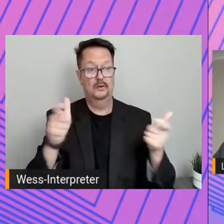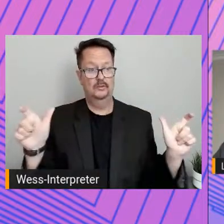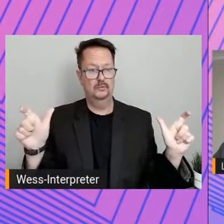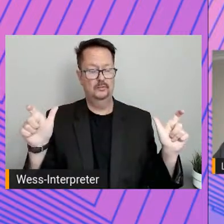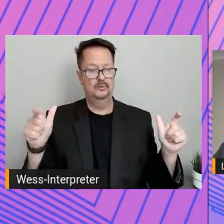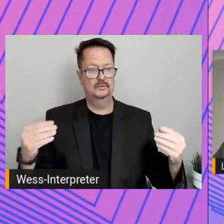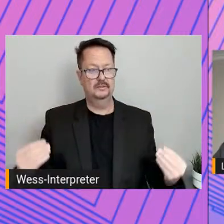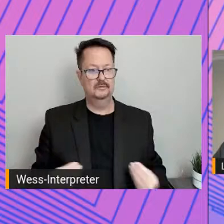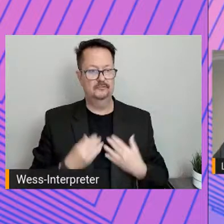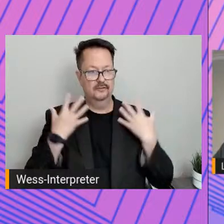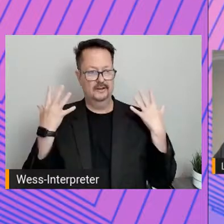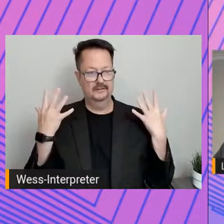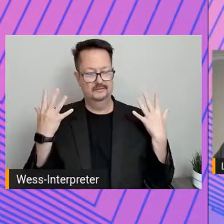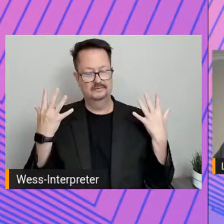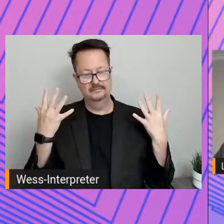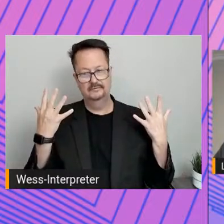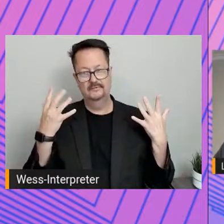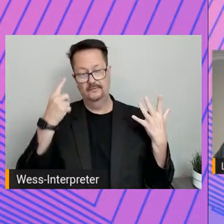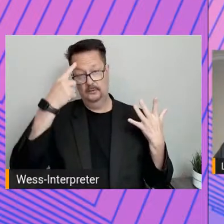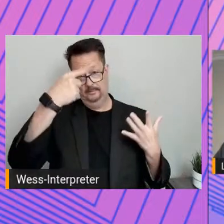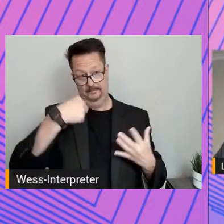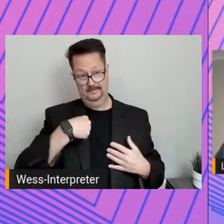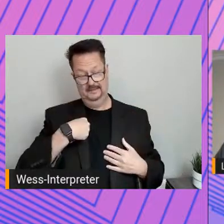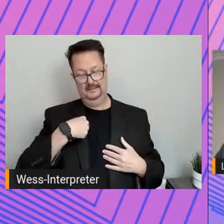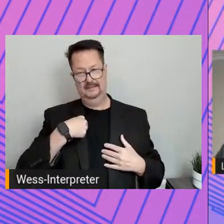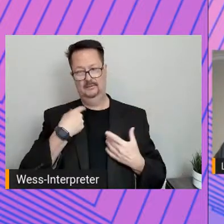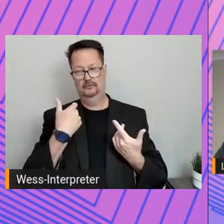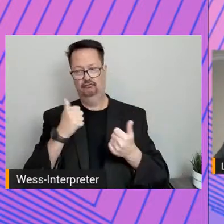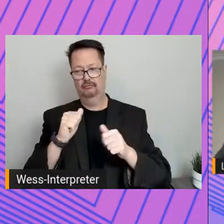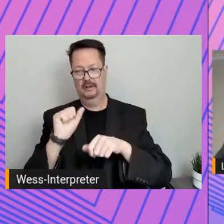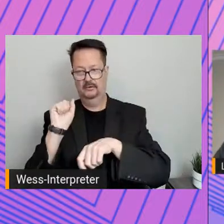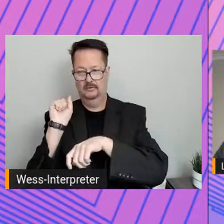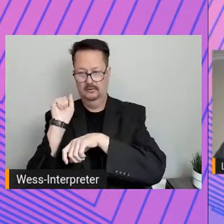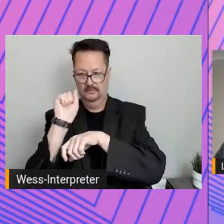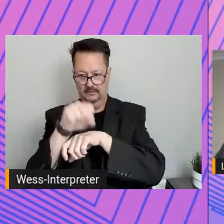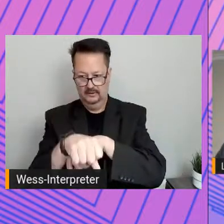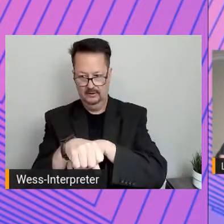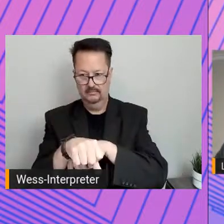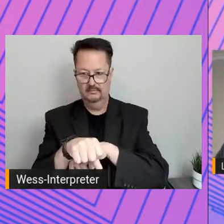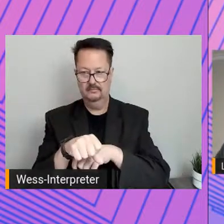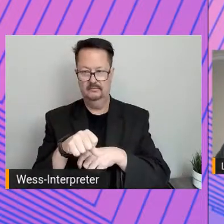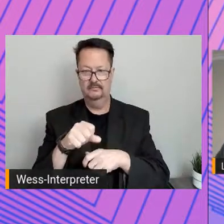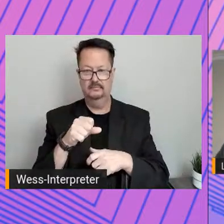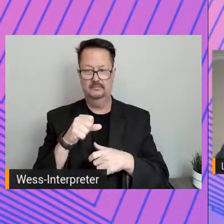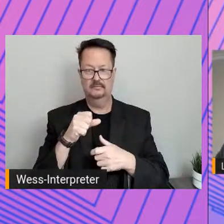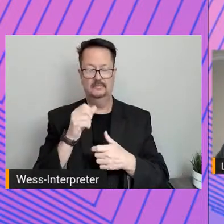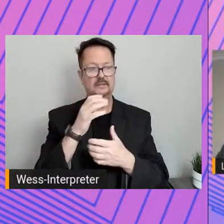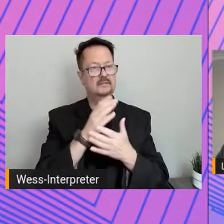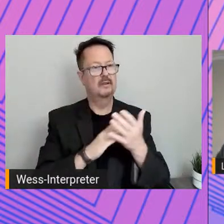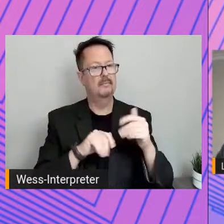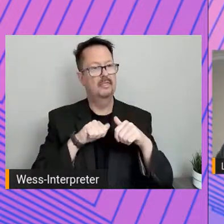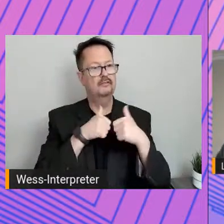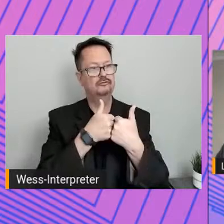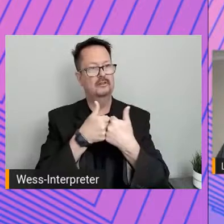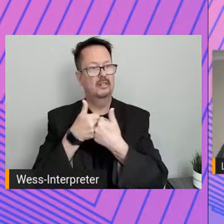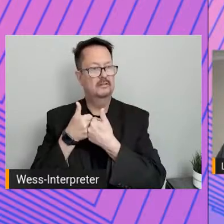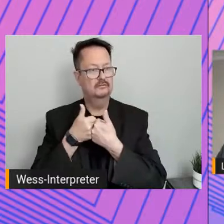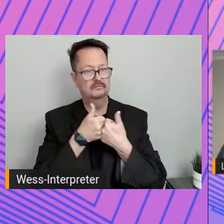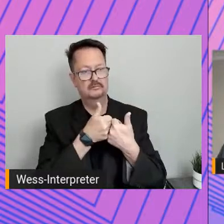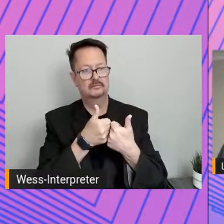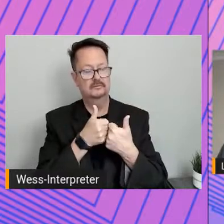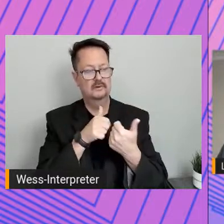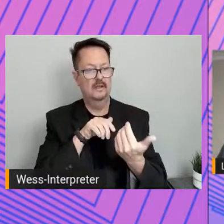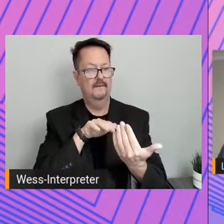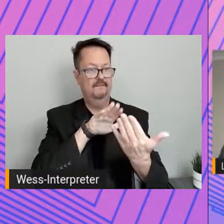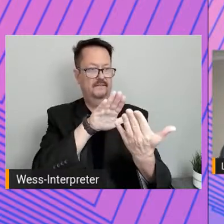was essentially just trying to overcome some of the help other people overcome some of the challenges that I faced when I